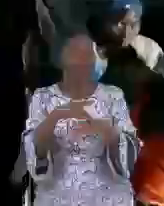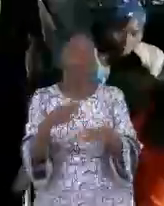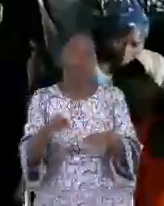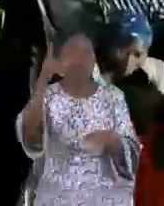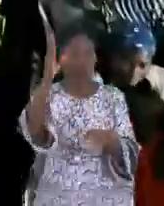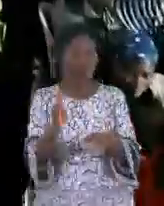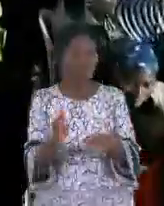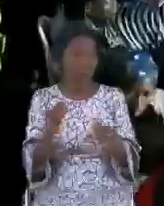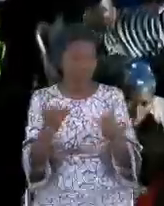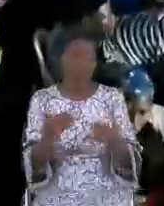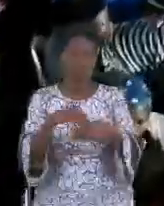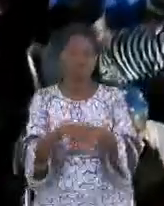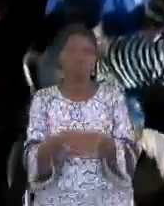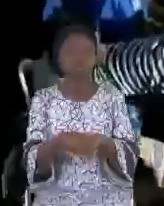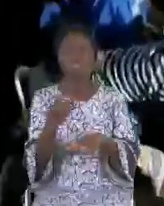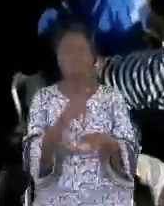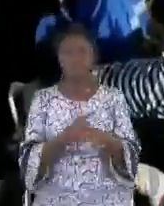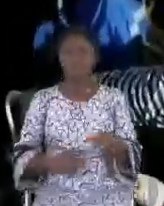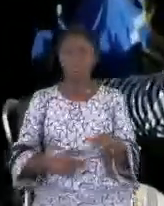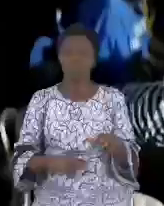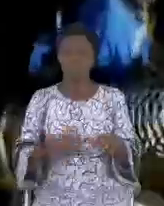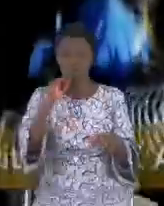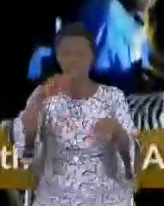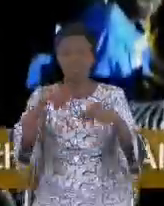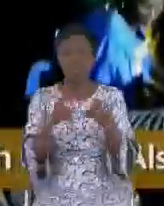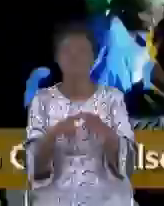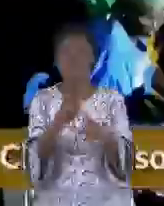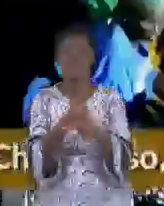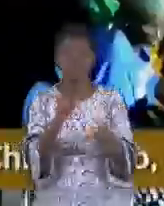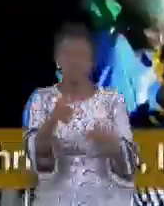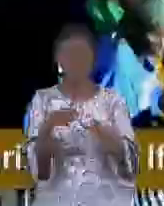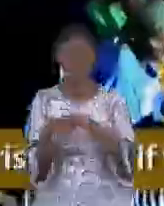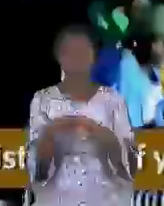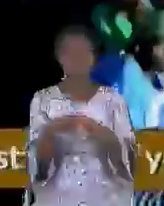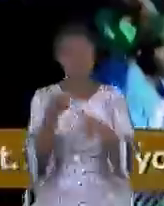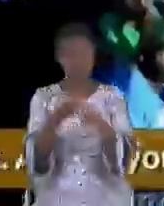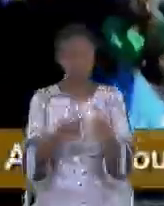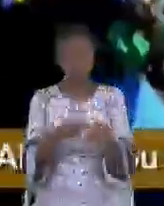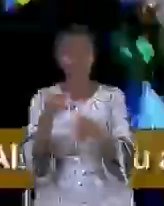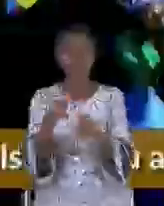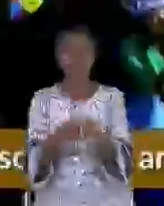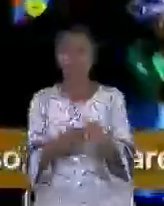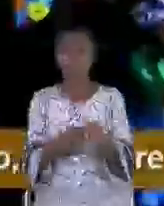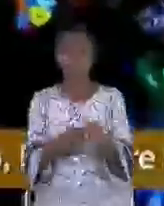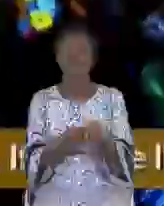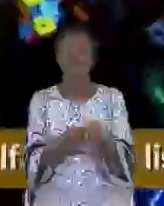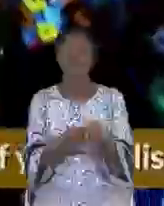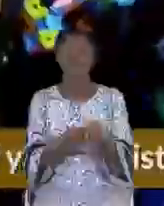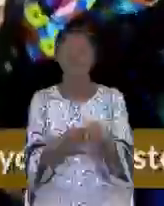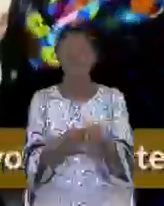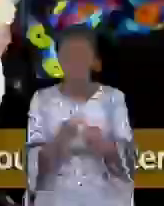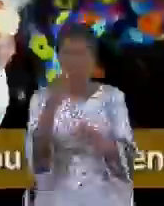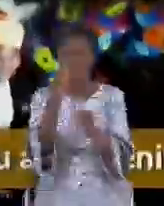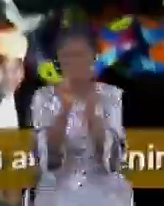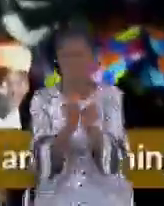tonight. The Lord is about to liberate you from every hand of the devil.